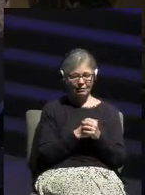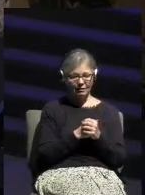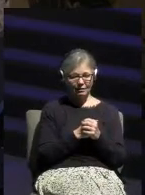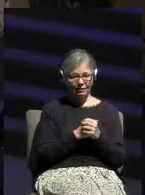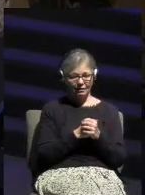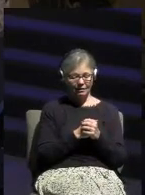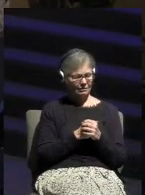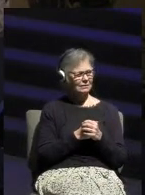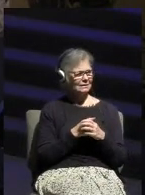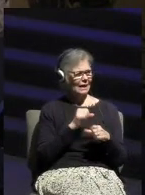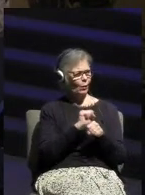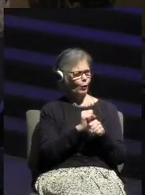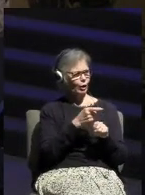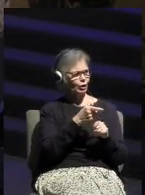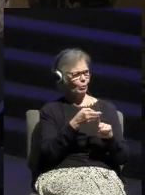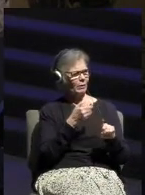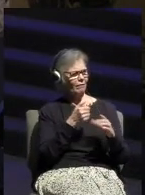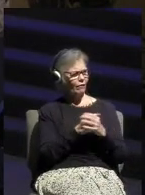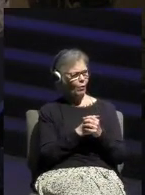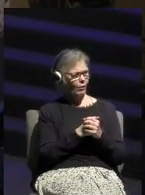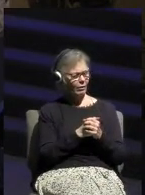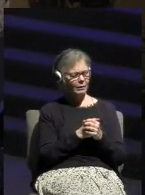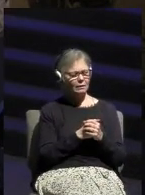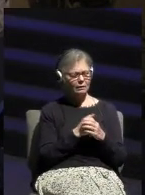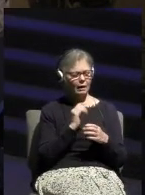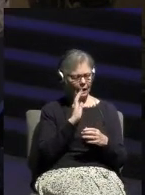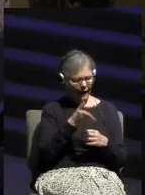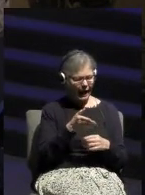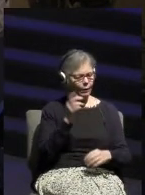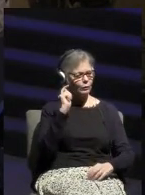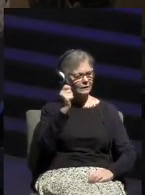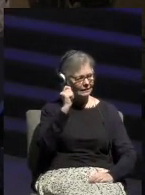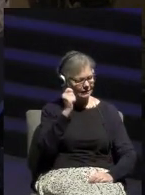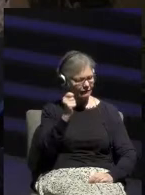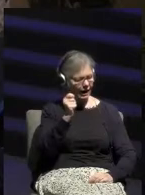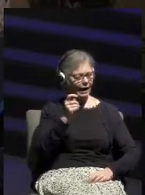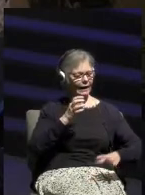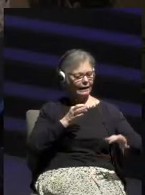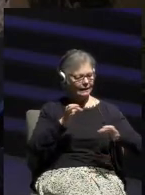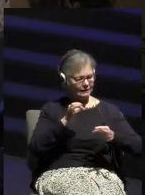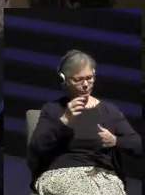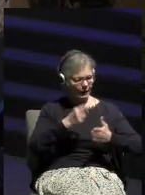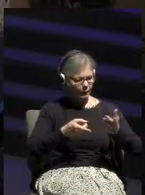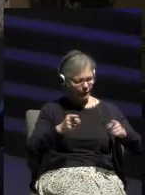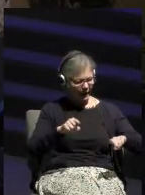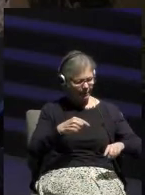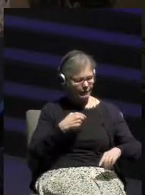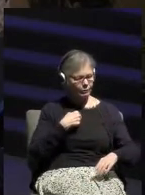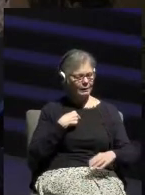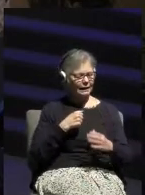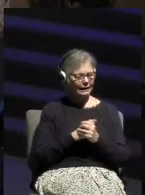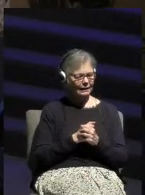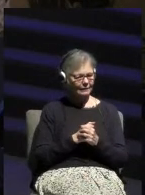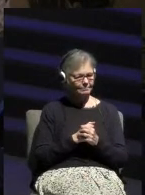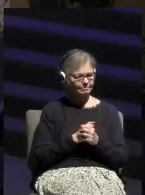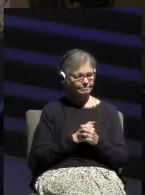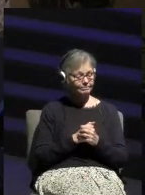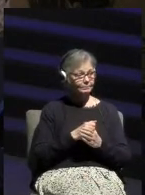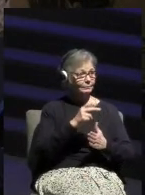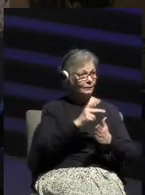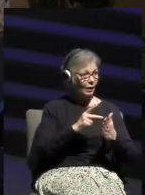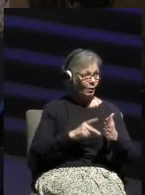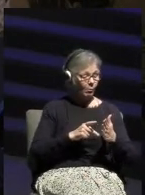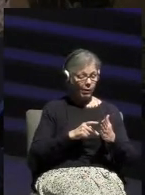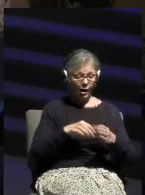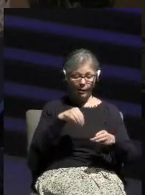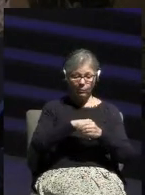And he went through a whole process of appealing and testifying, and then he was placed in a